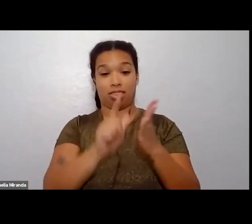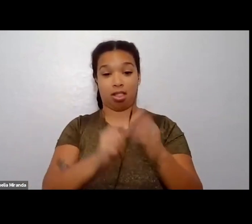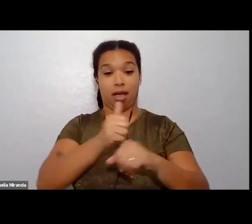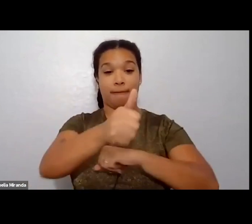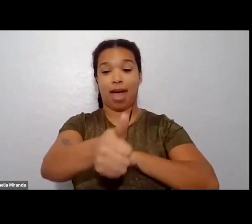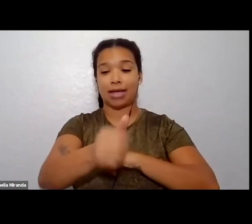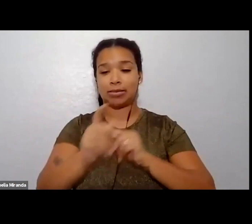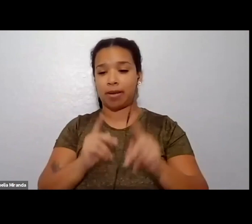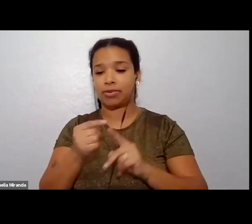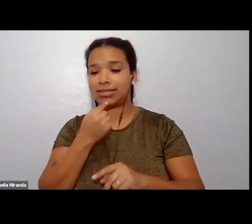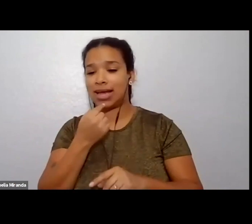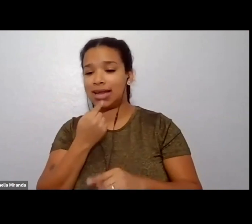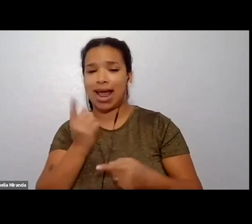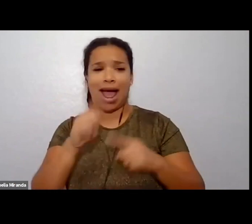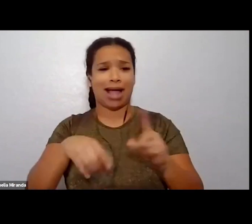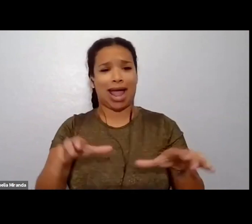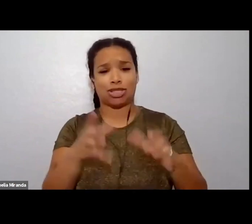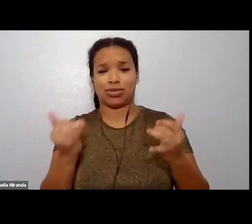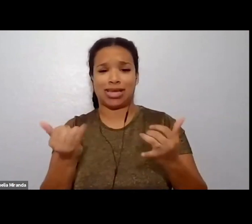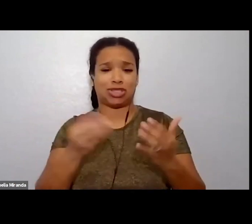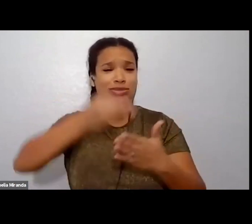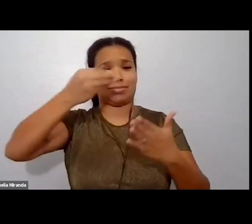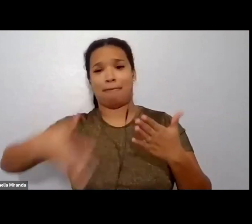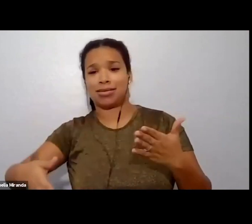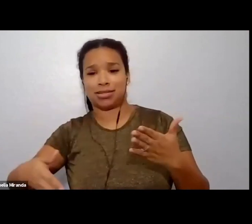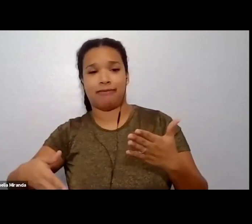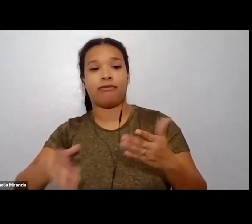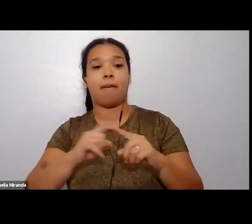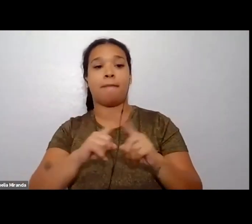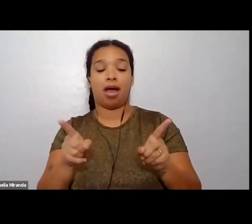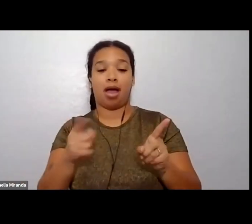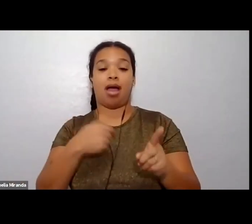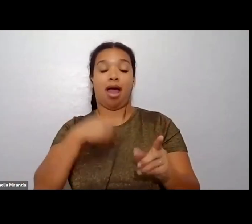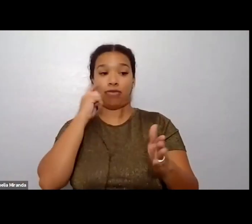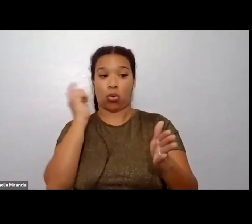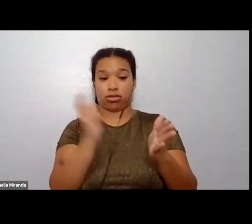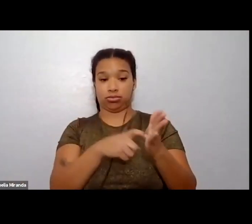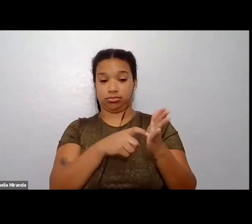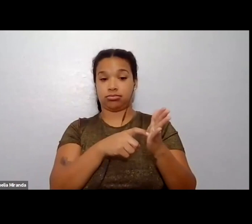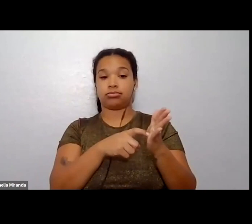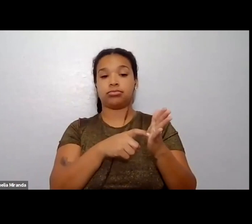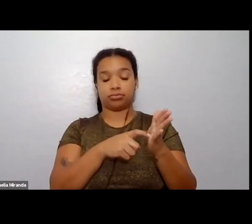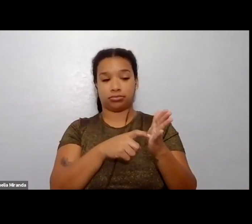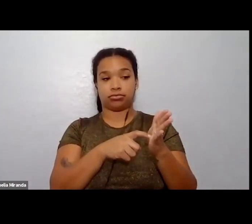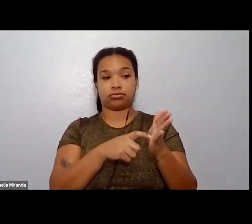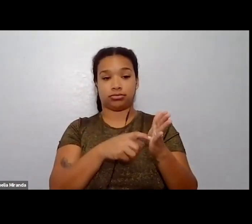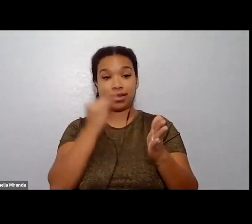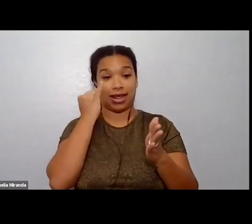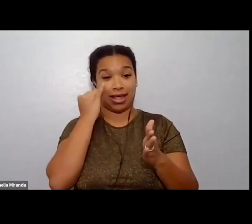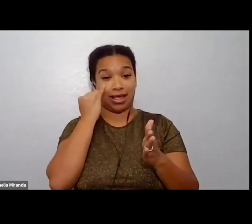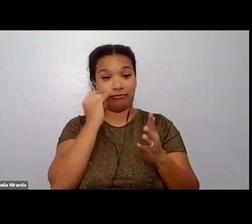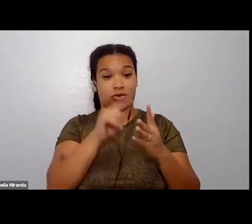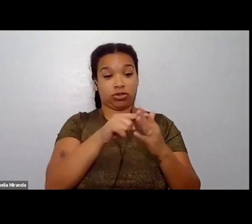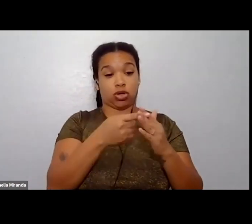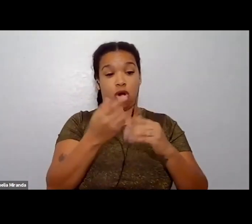do this, it's too expensive. But what I've often found is if you start really early in the design